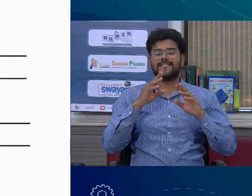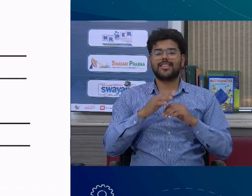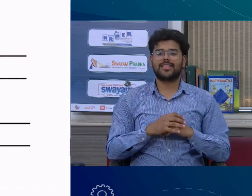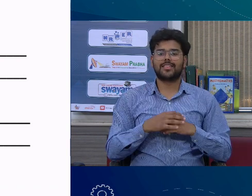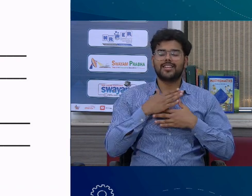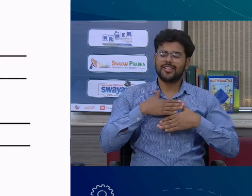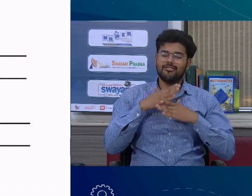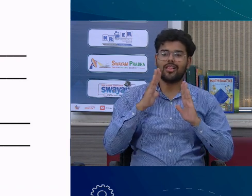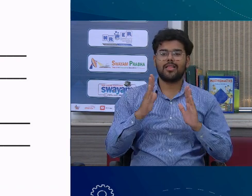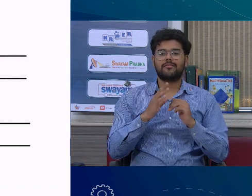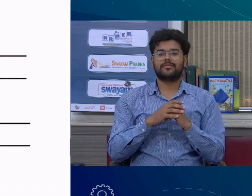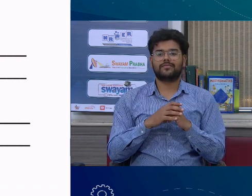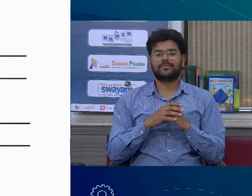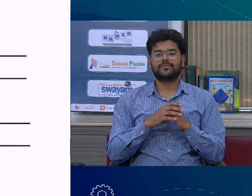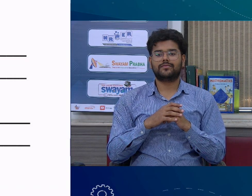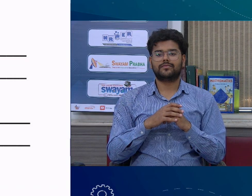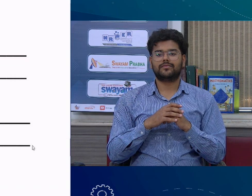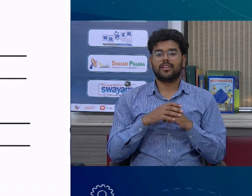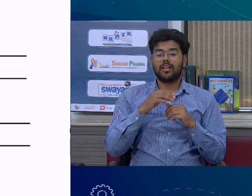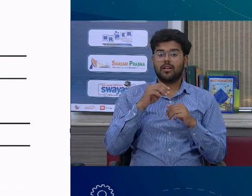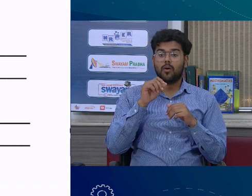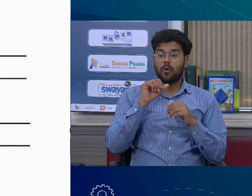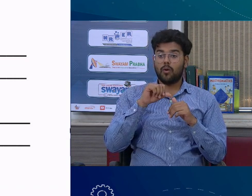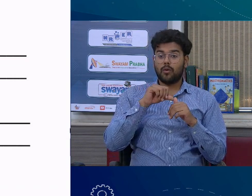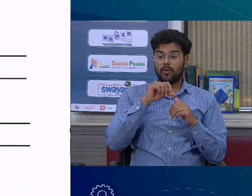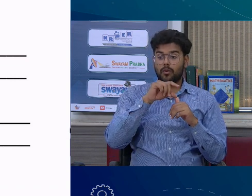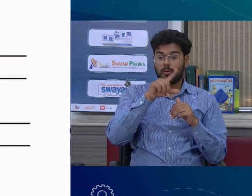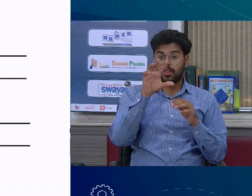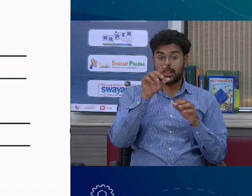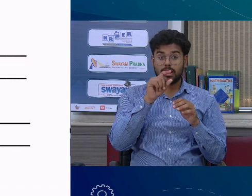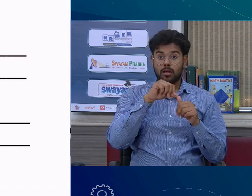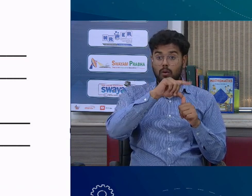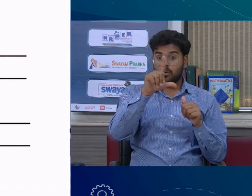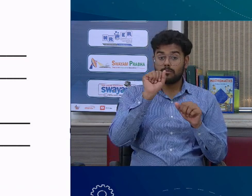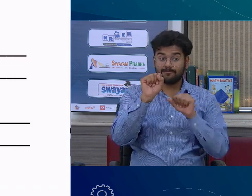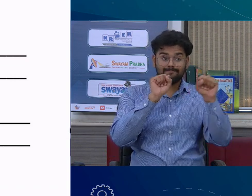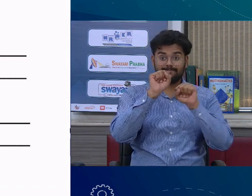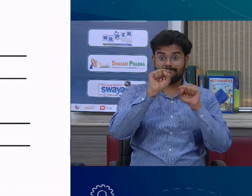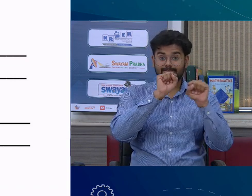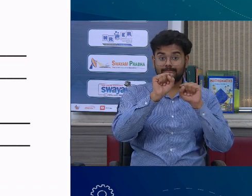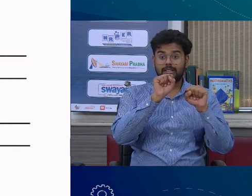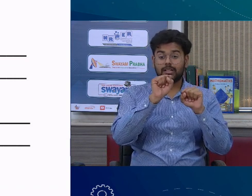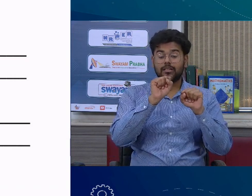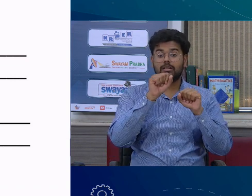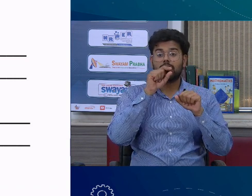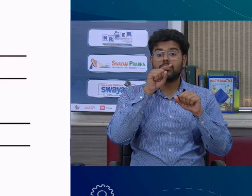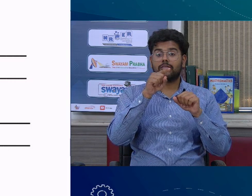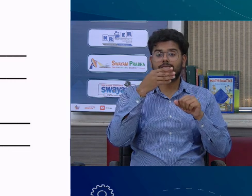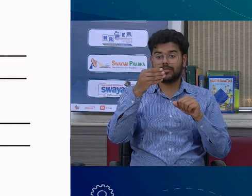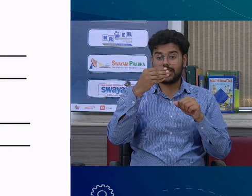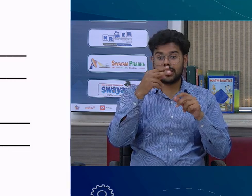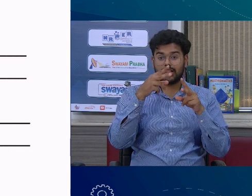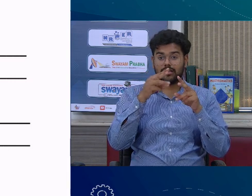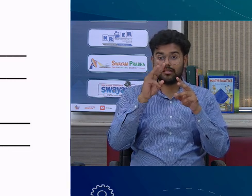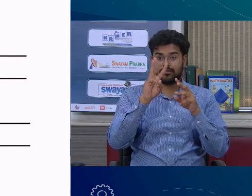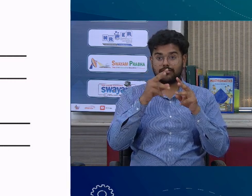class. And each one of you must see or feel different types of leaves.